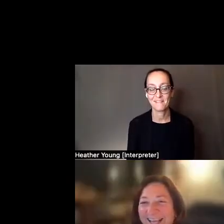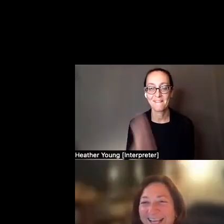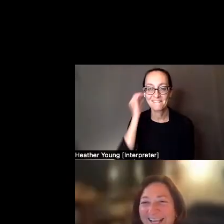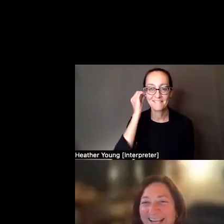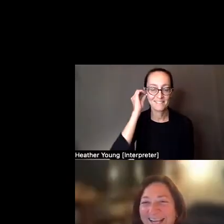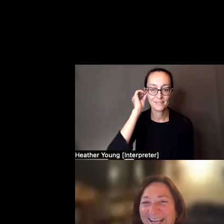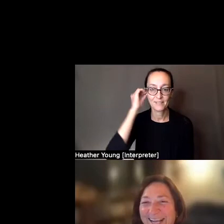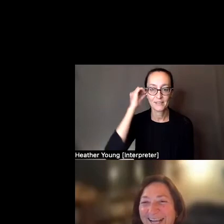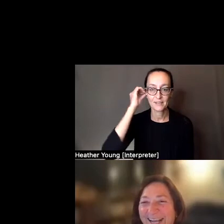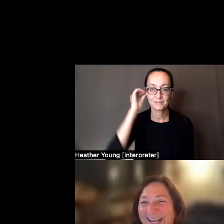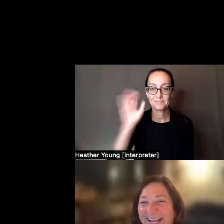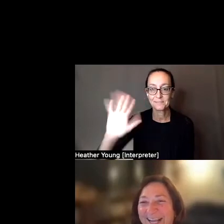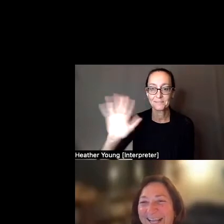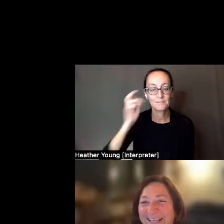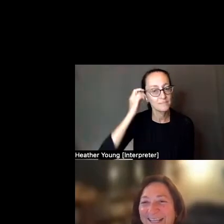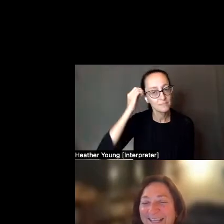Hello.